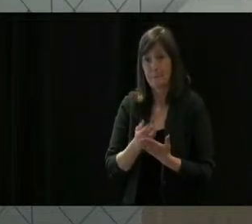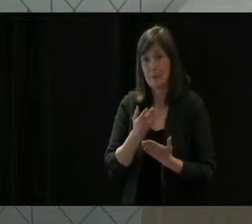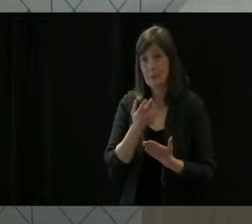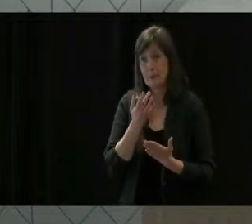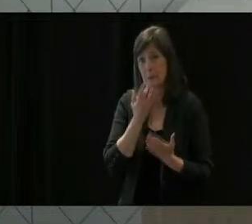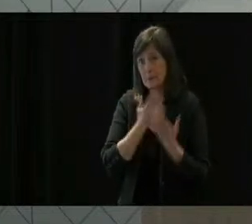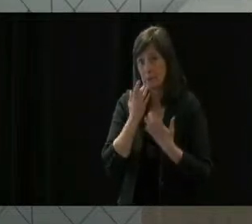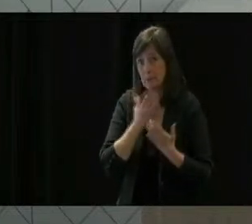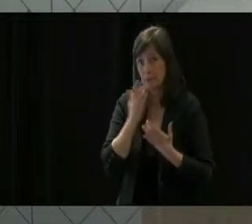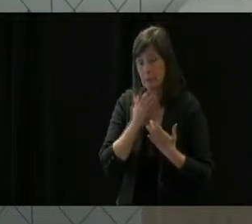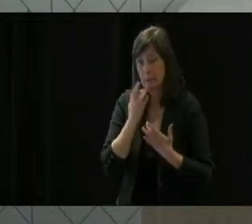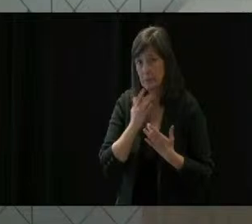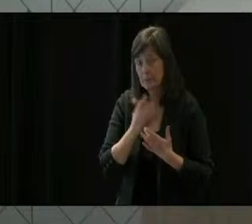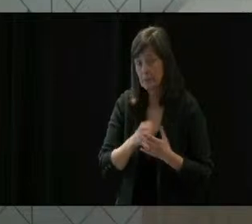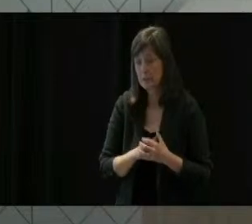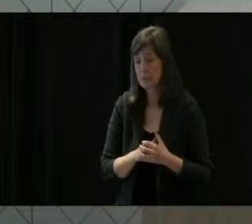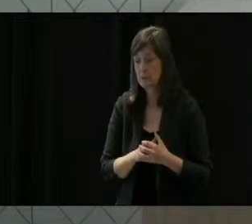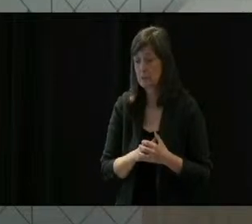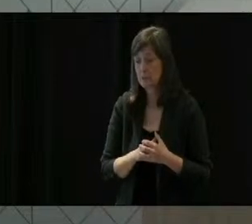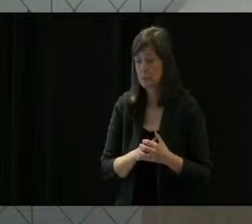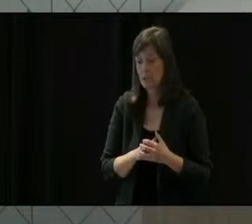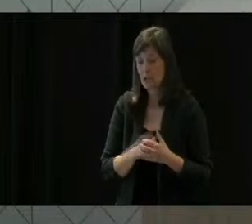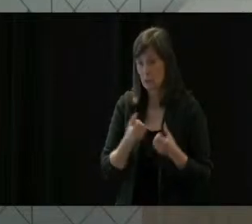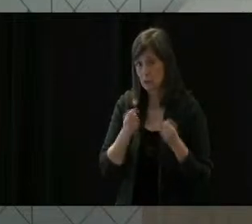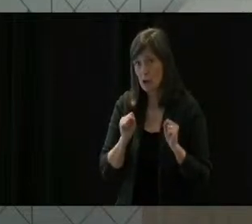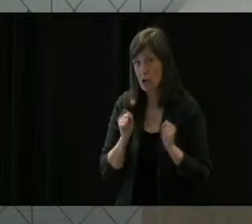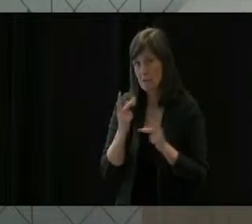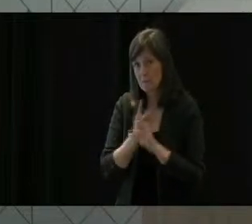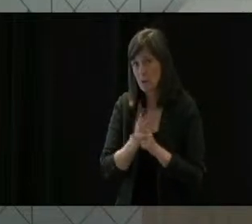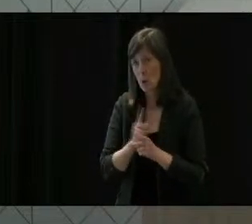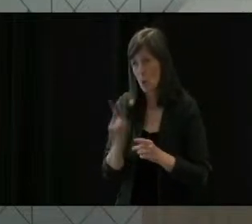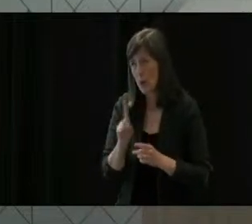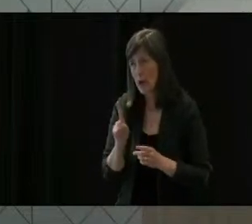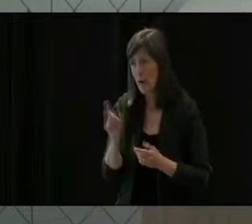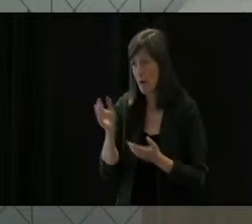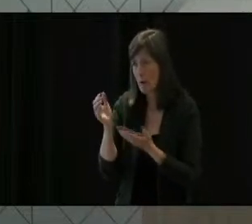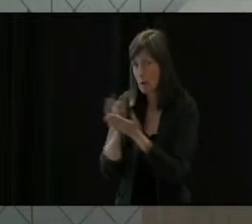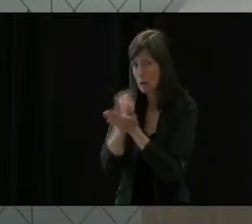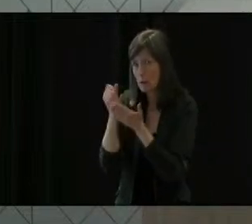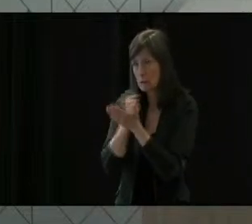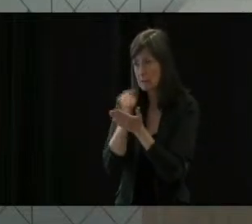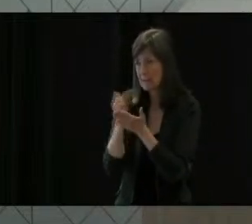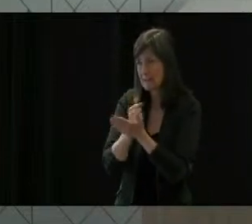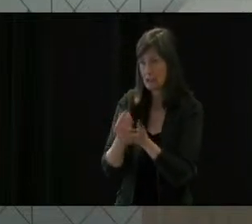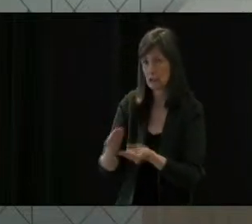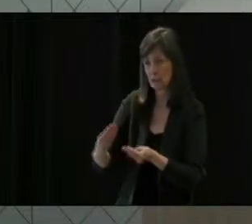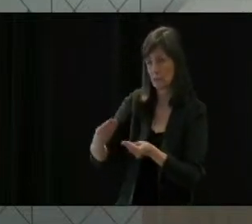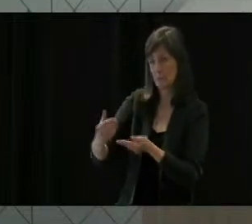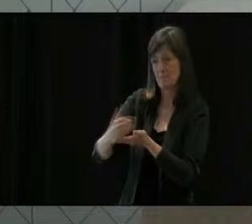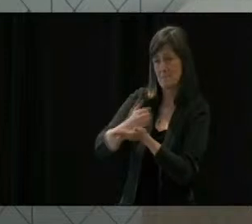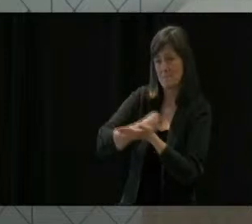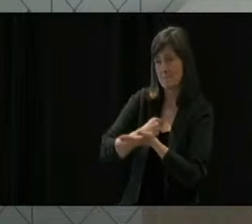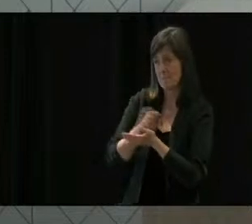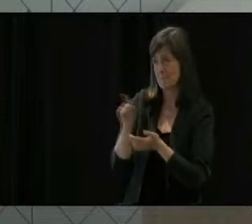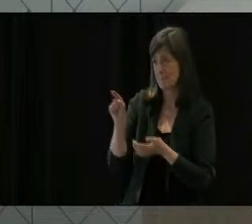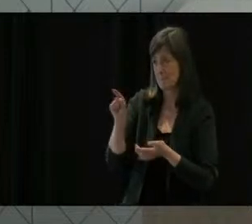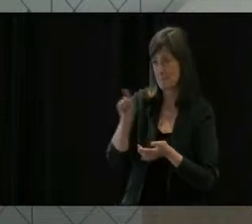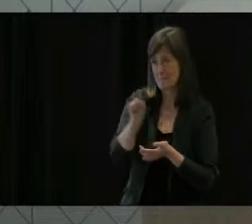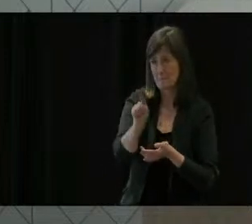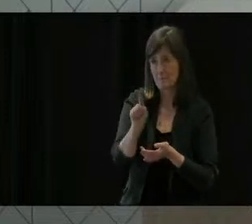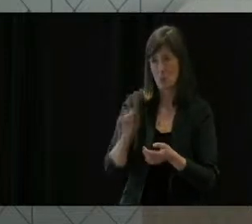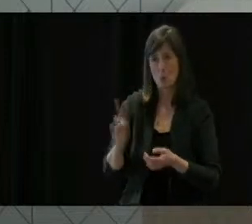to look at all of the sources of revenue and all of the better uses that our assets could be